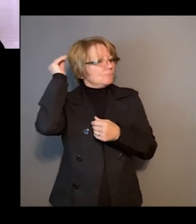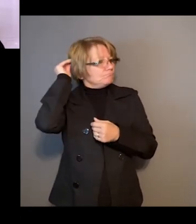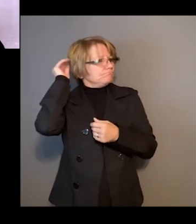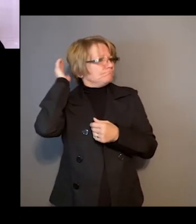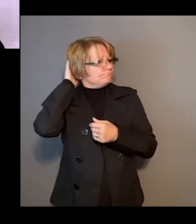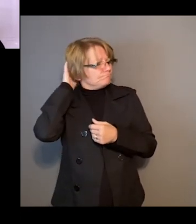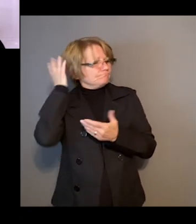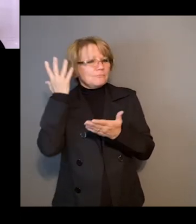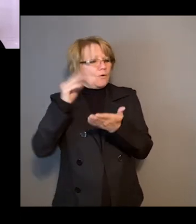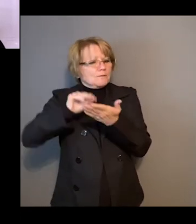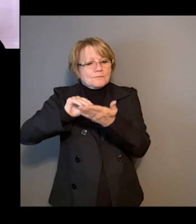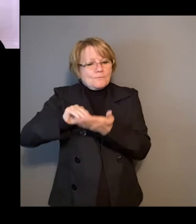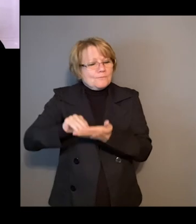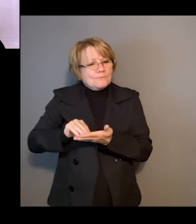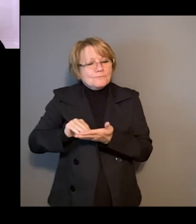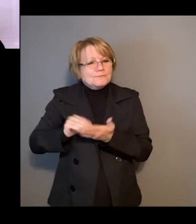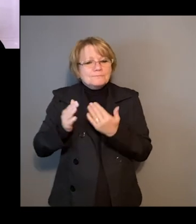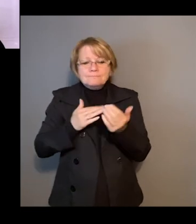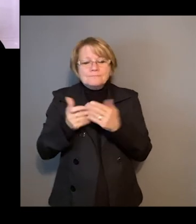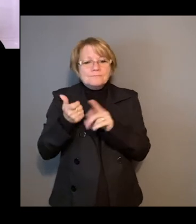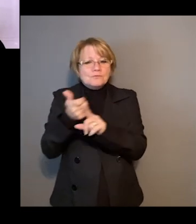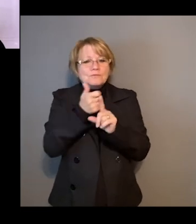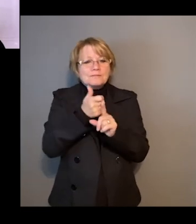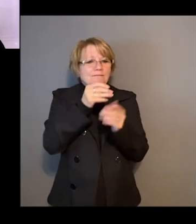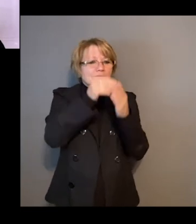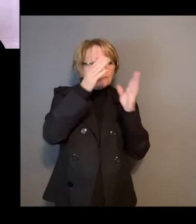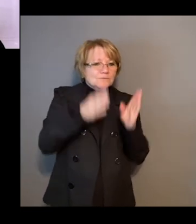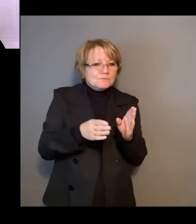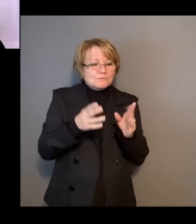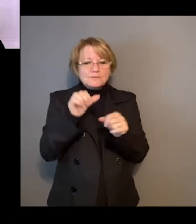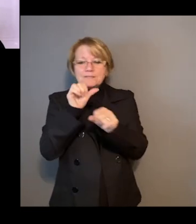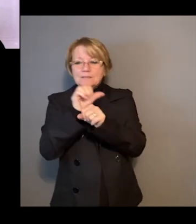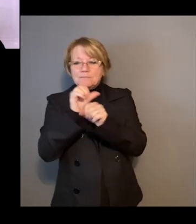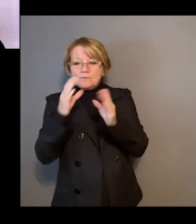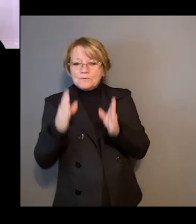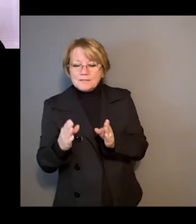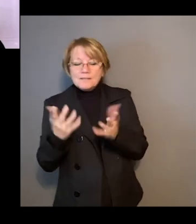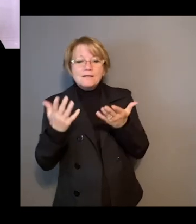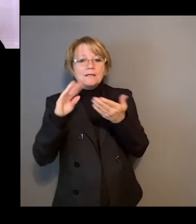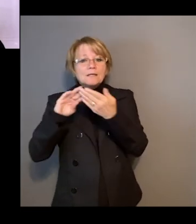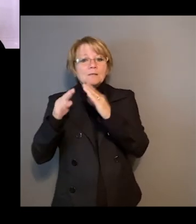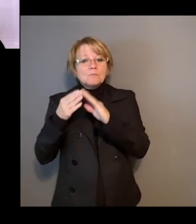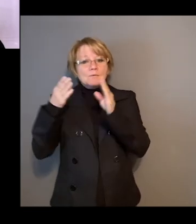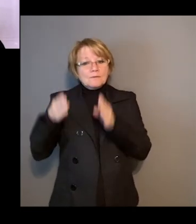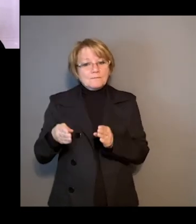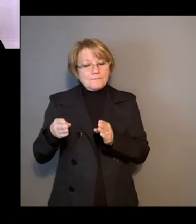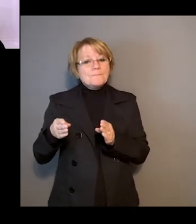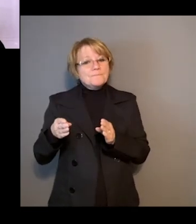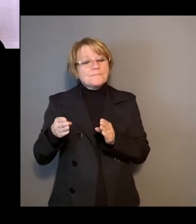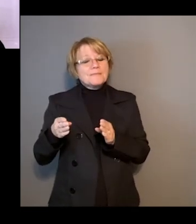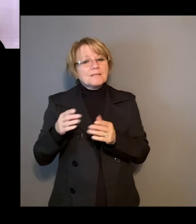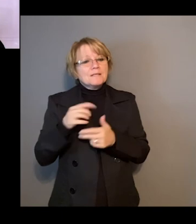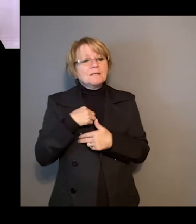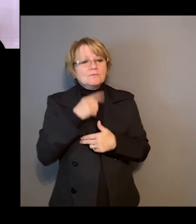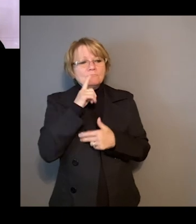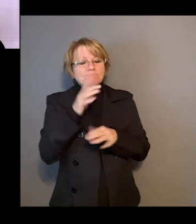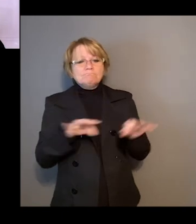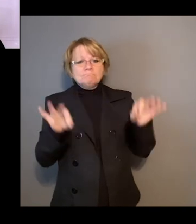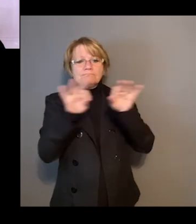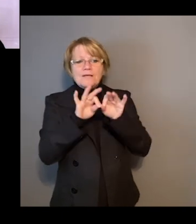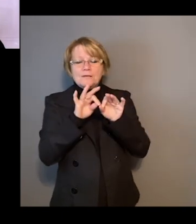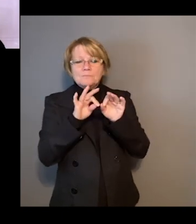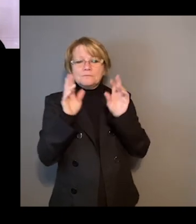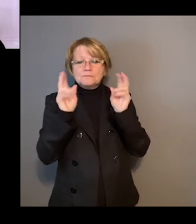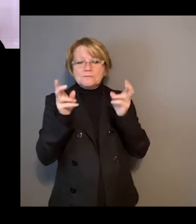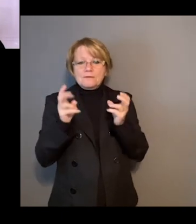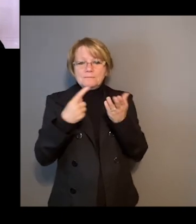an employee, if you're a community member. These are great, valuable things to talk about as far as relationship and engagement,